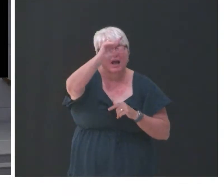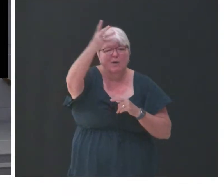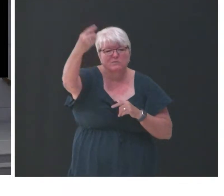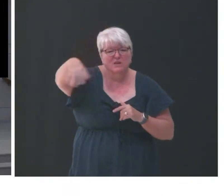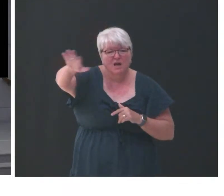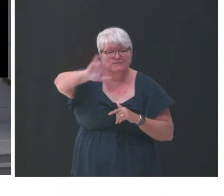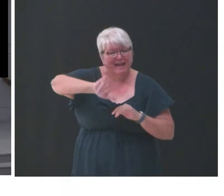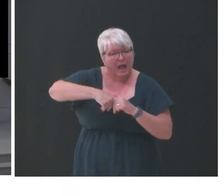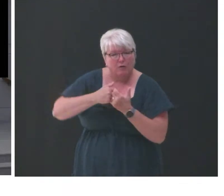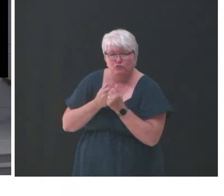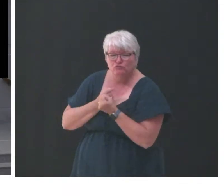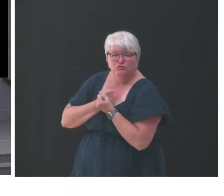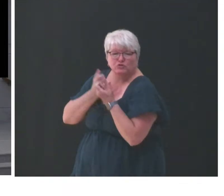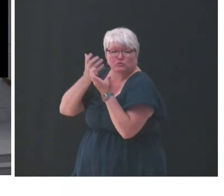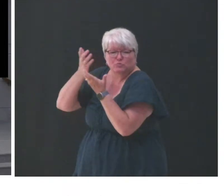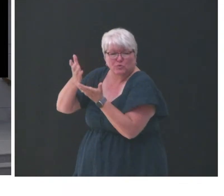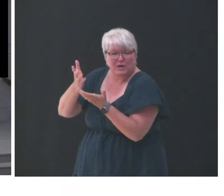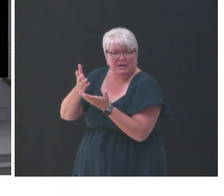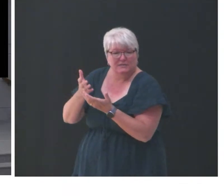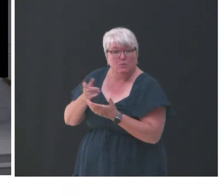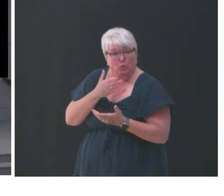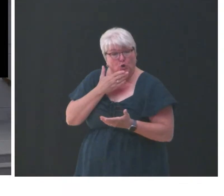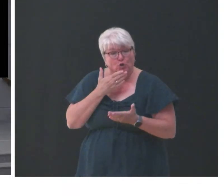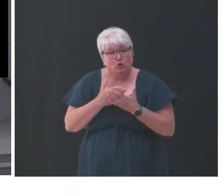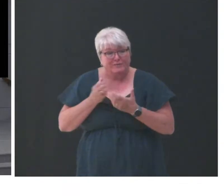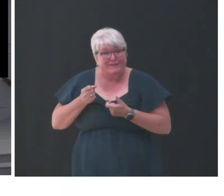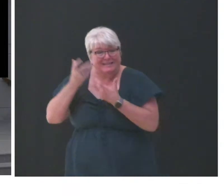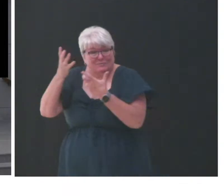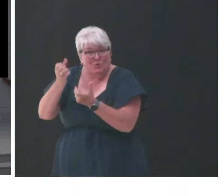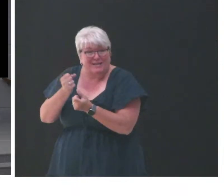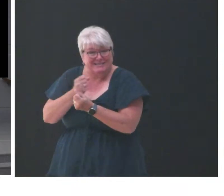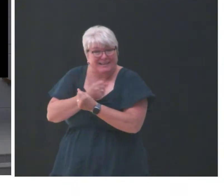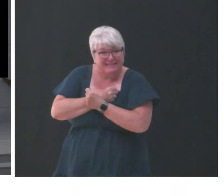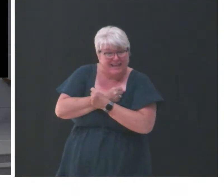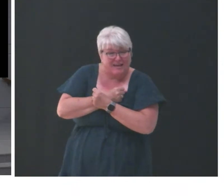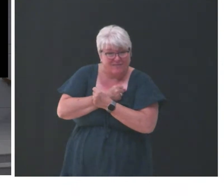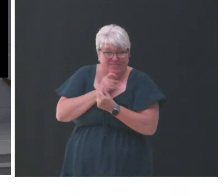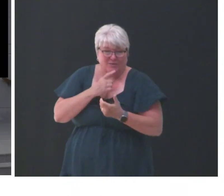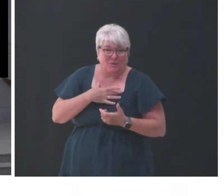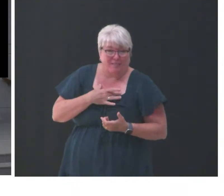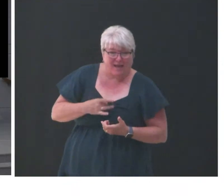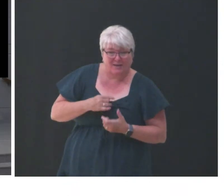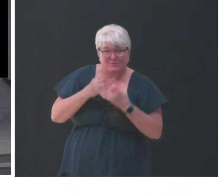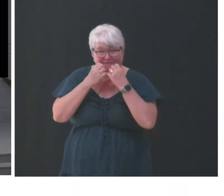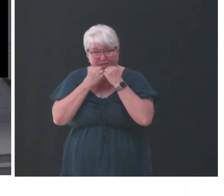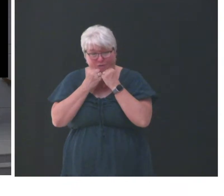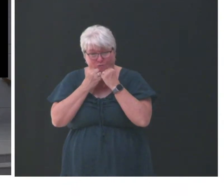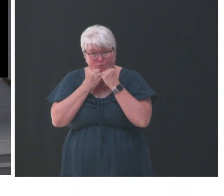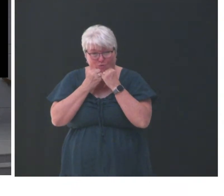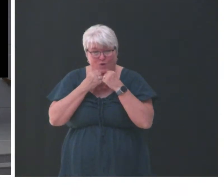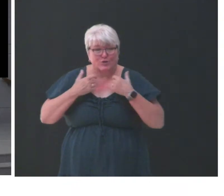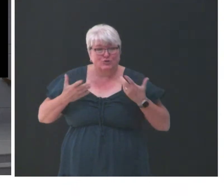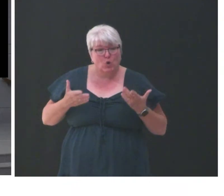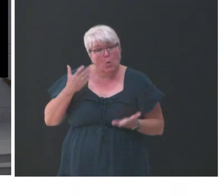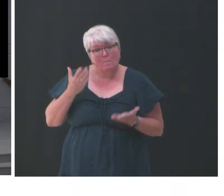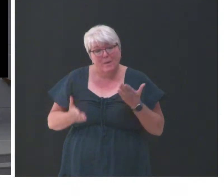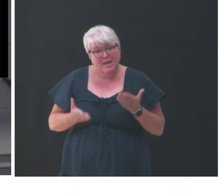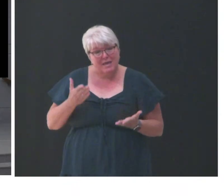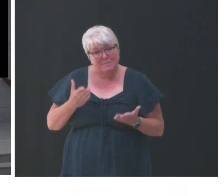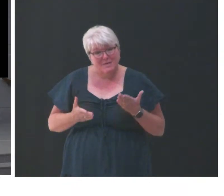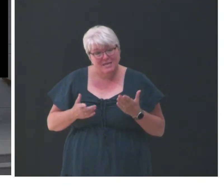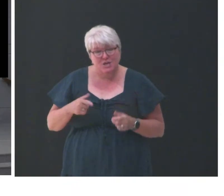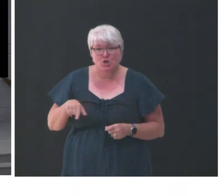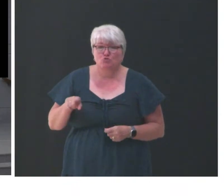your God lately? See, we're really good at expressing love towards things that we love and that we value. And so it may be that